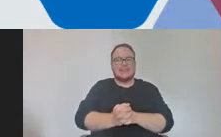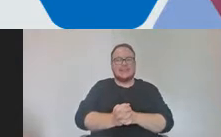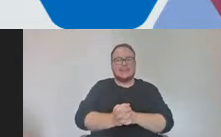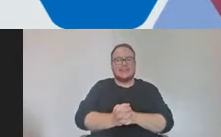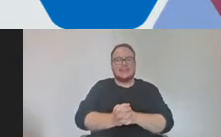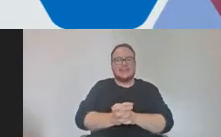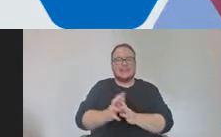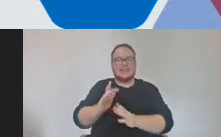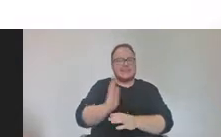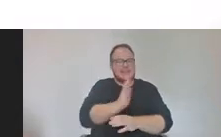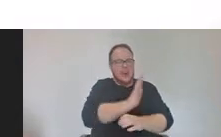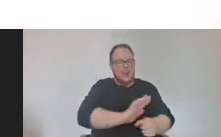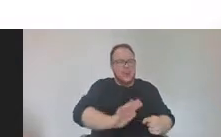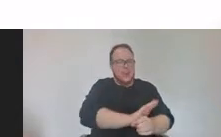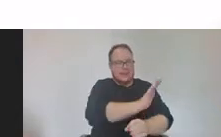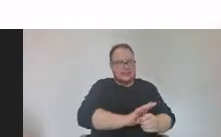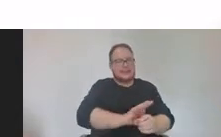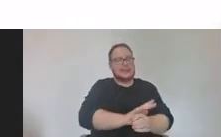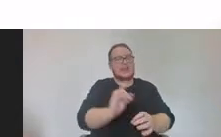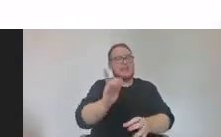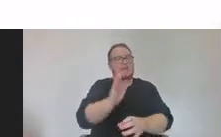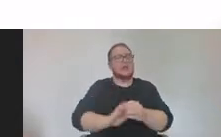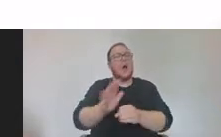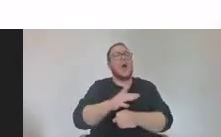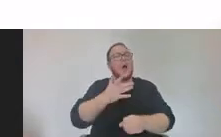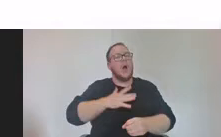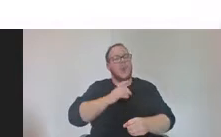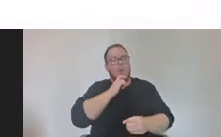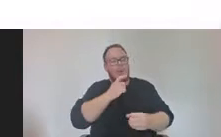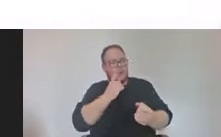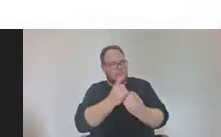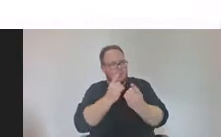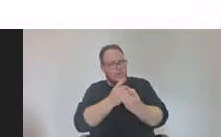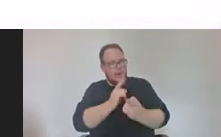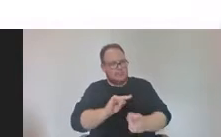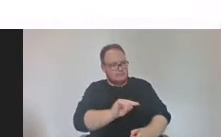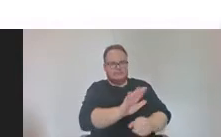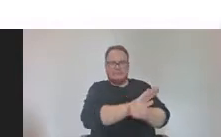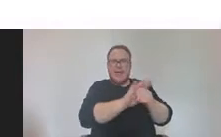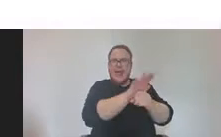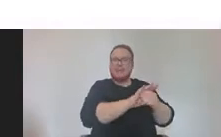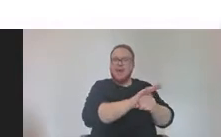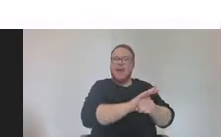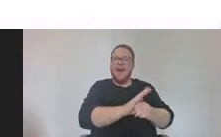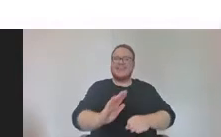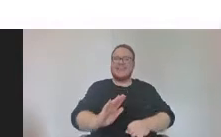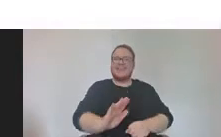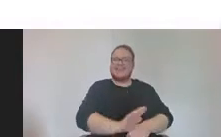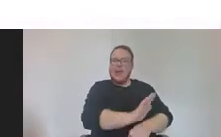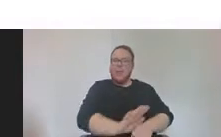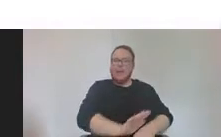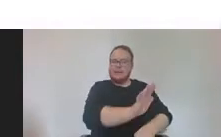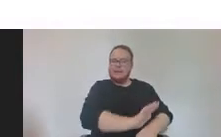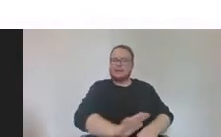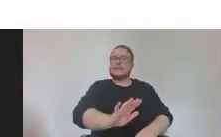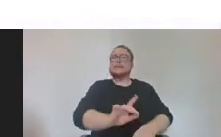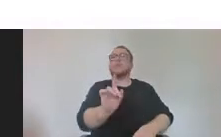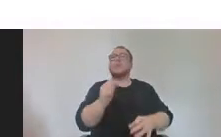I'm going to talk a little bit about what we've been doing in the Southwest. Next slide,